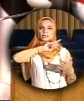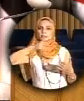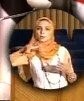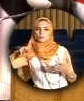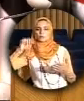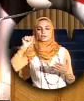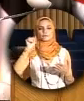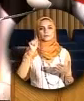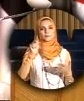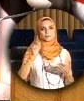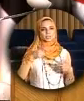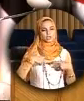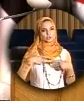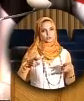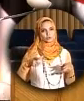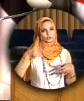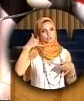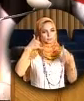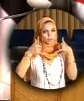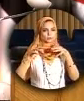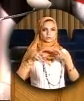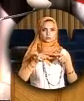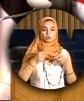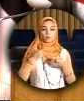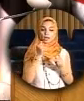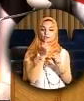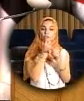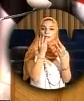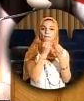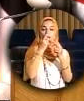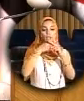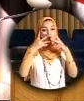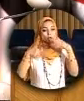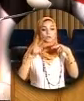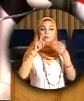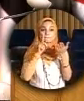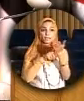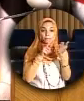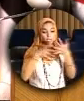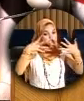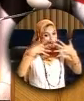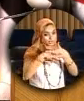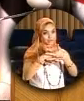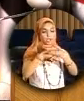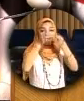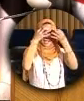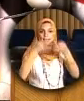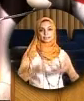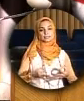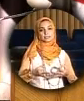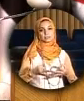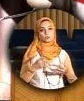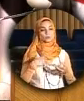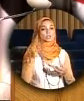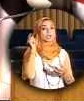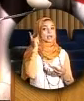active partners. Indeed, I still clearly recall the declaration presented in a previous ITU youth forum. I